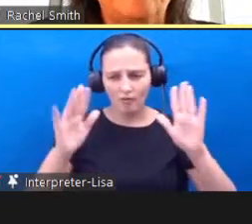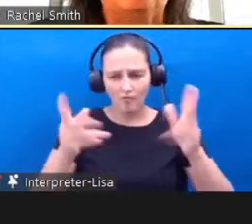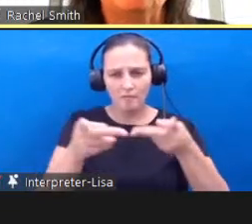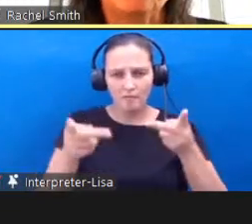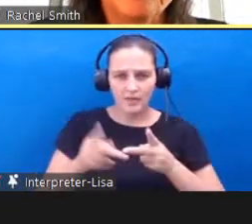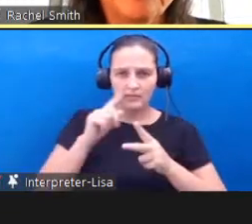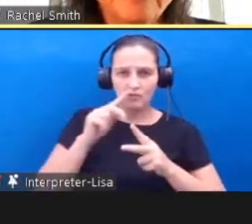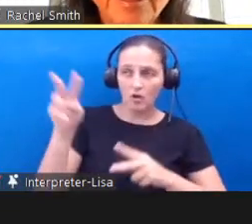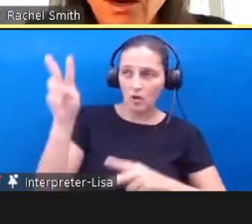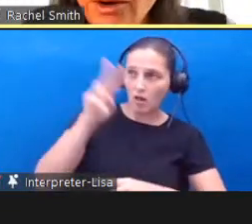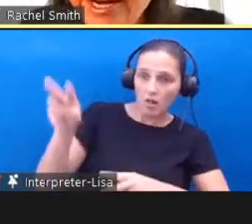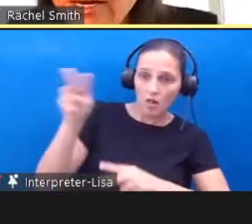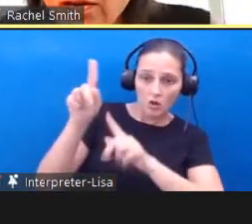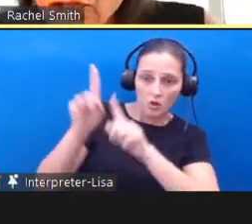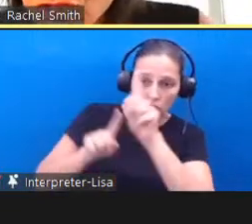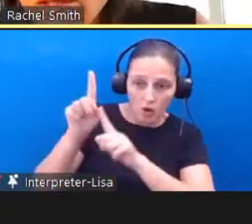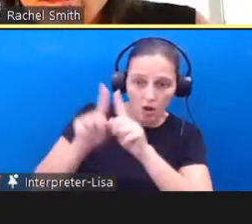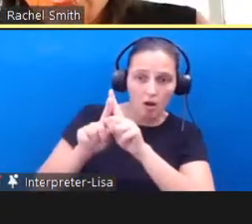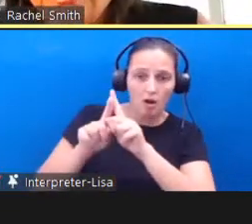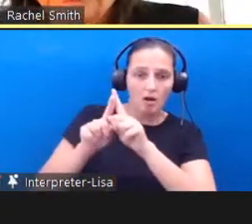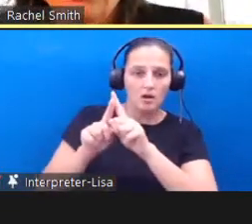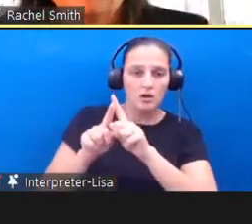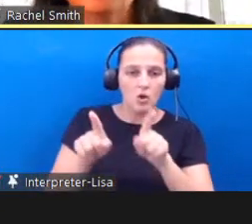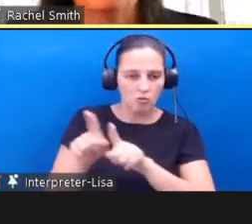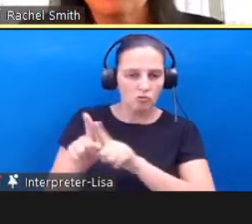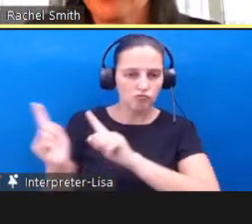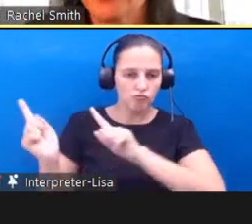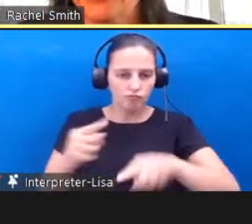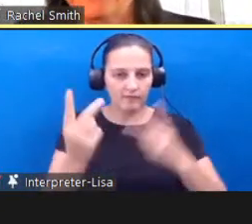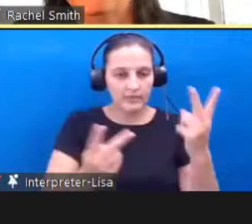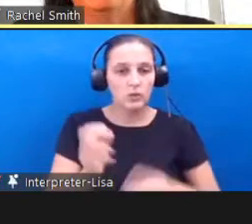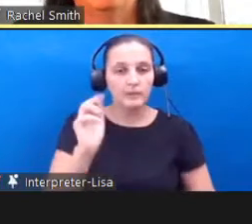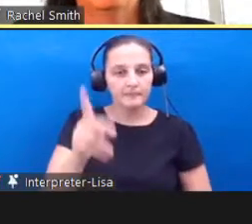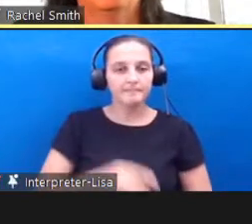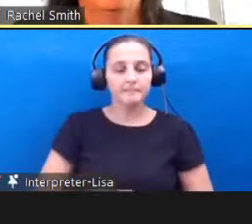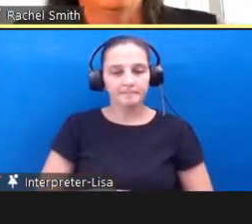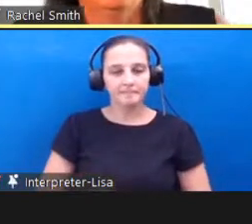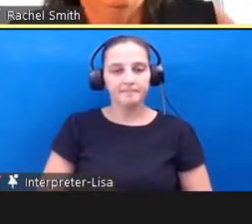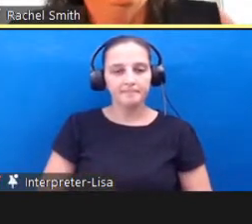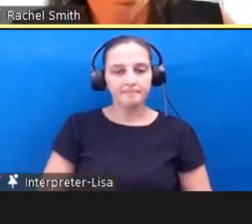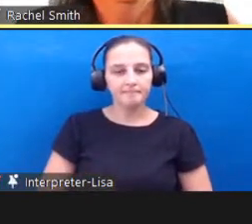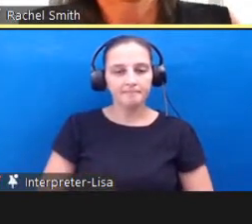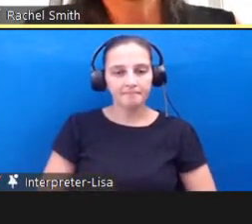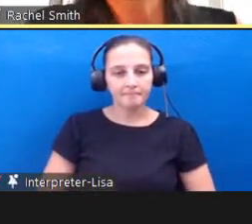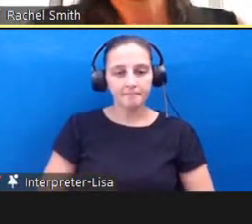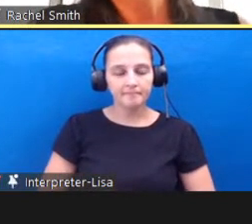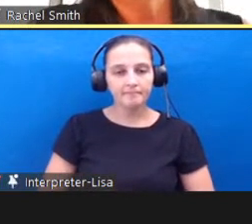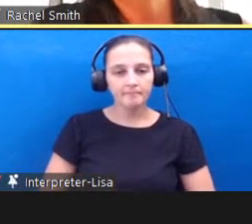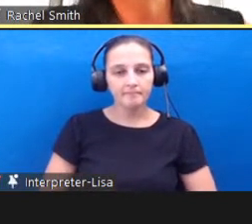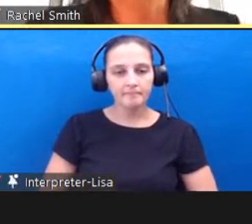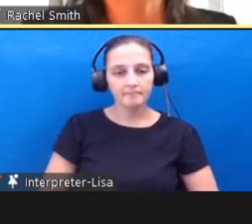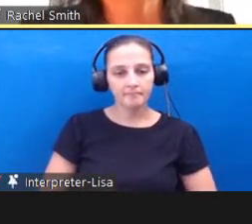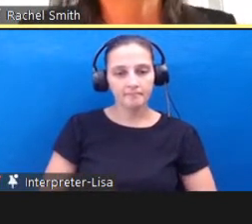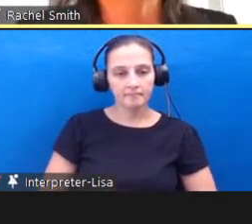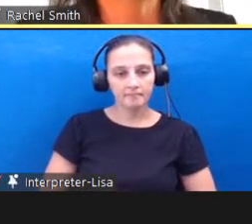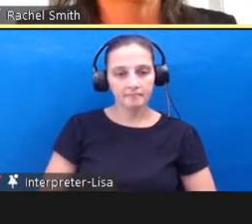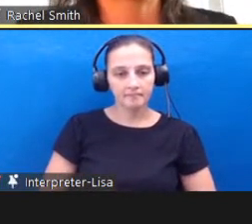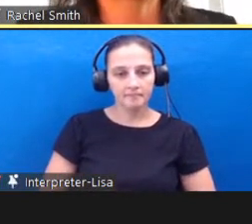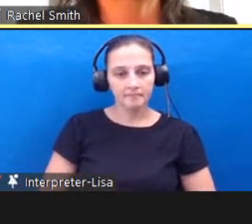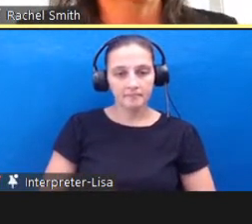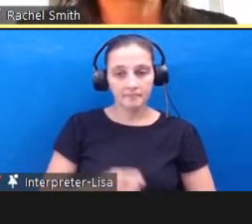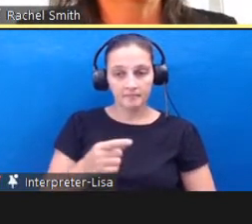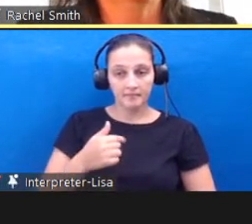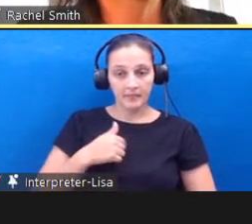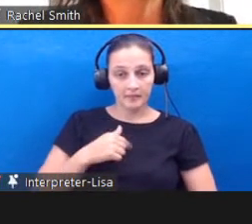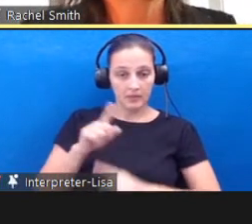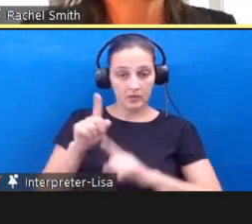visit. All right. So observing on Mauna Kea. So you get, you basically as an astronomer,